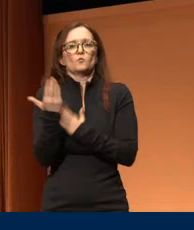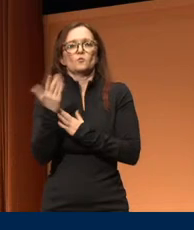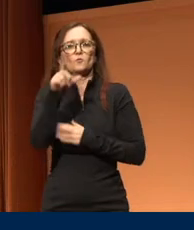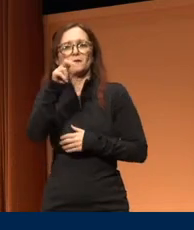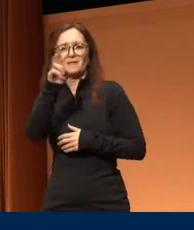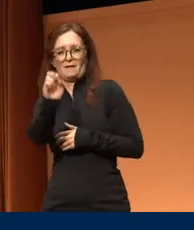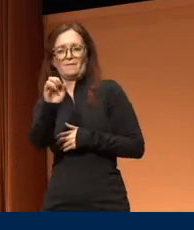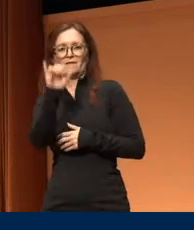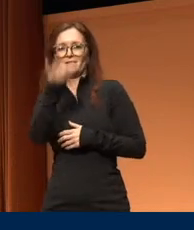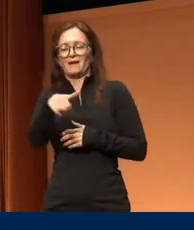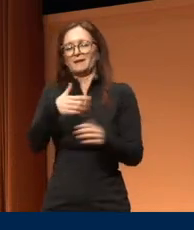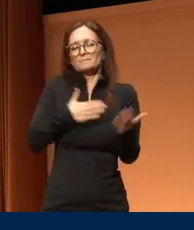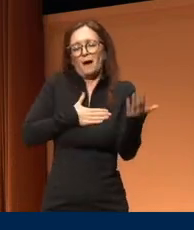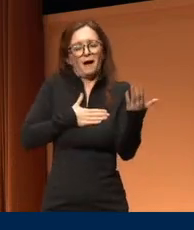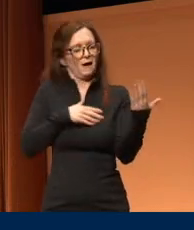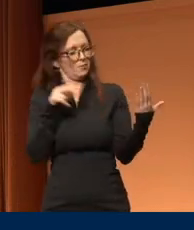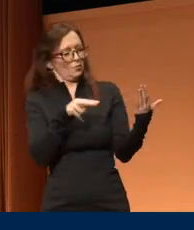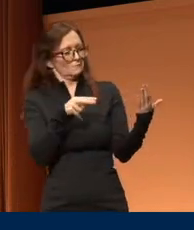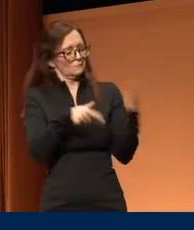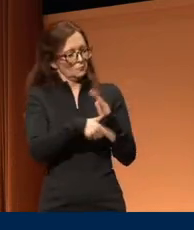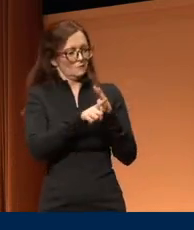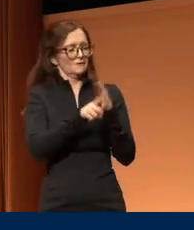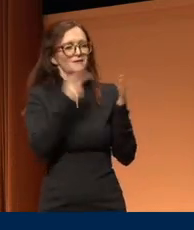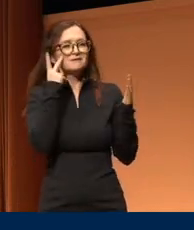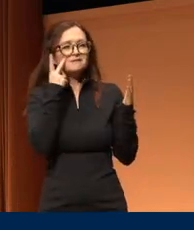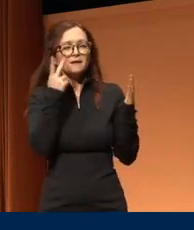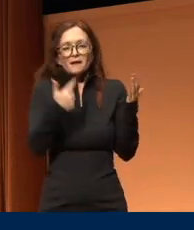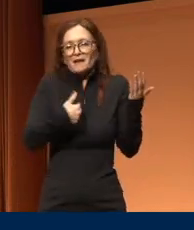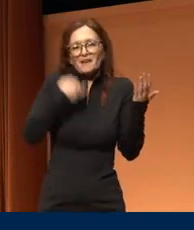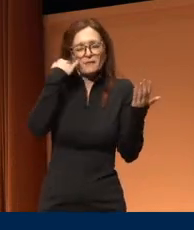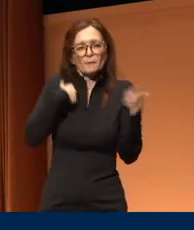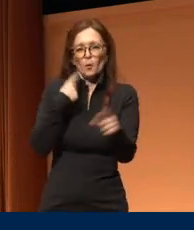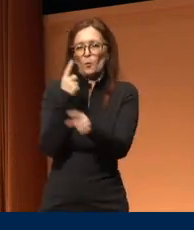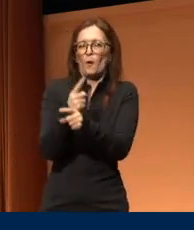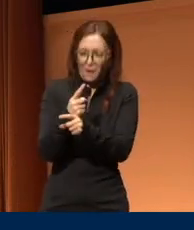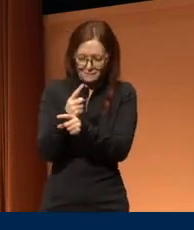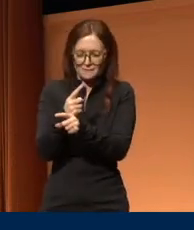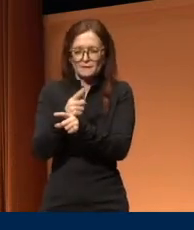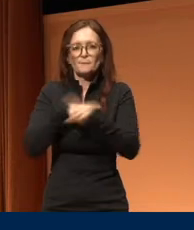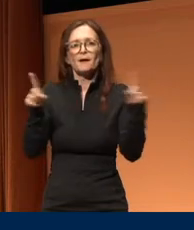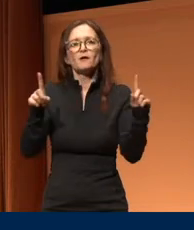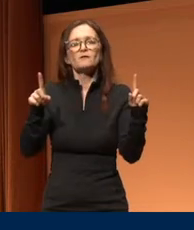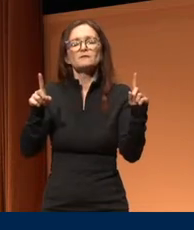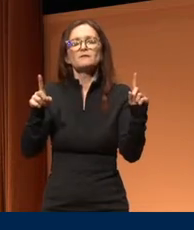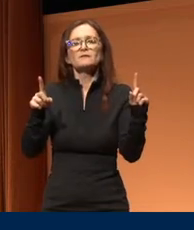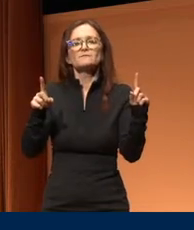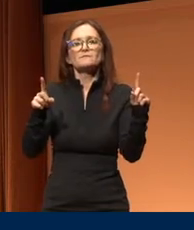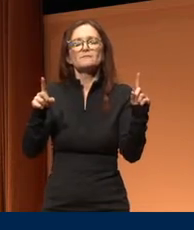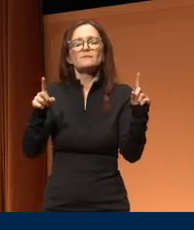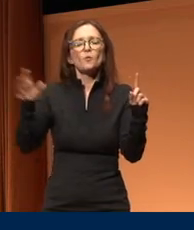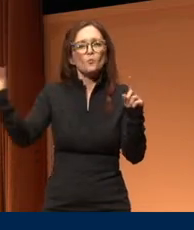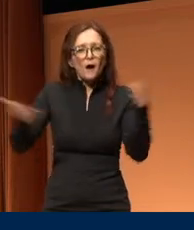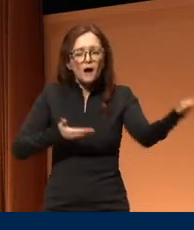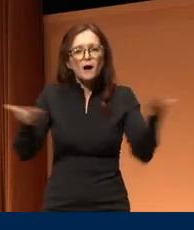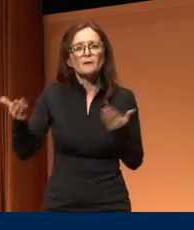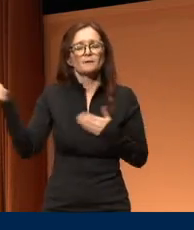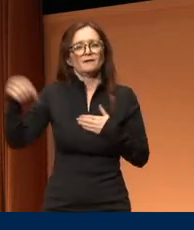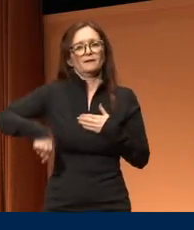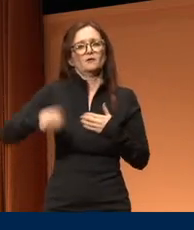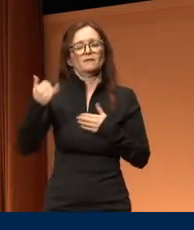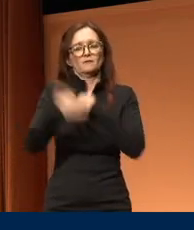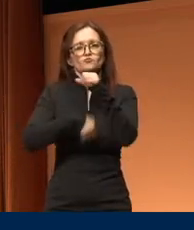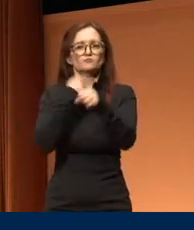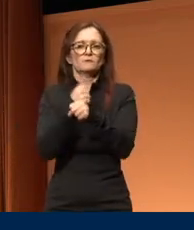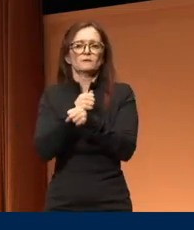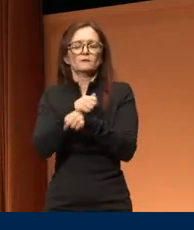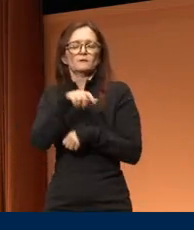least that's my thumbnail sketch. Let's see how accurate it is. Please join me in welcoming Professor Landemore as this